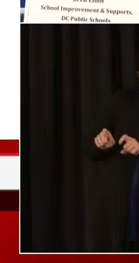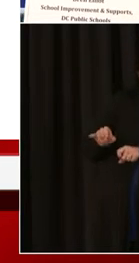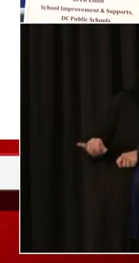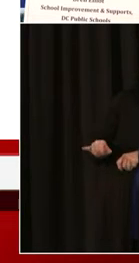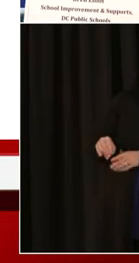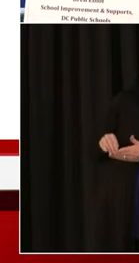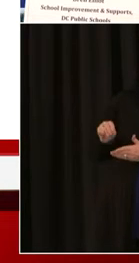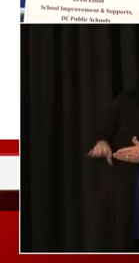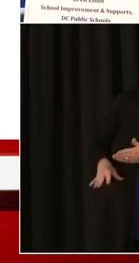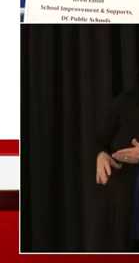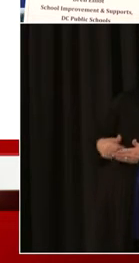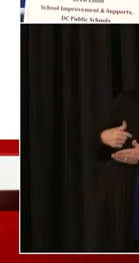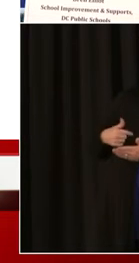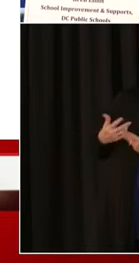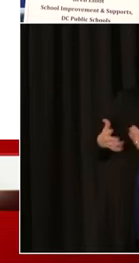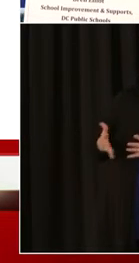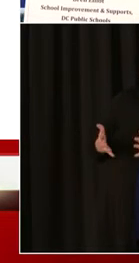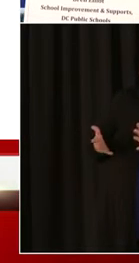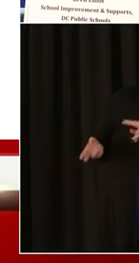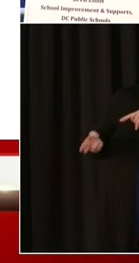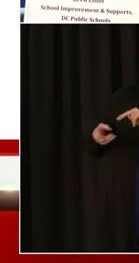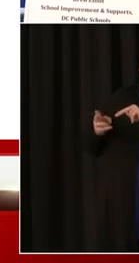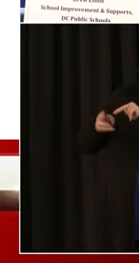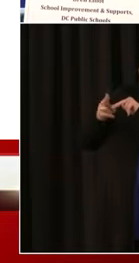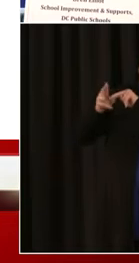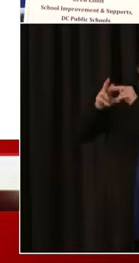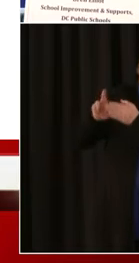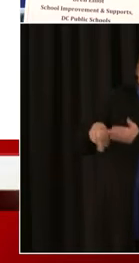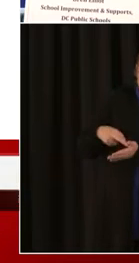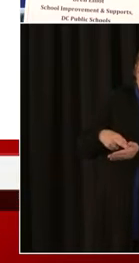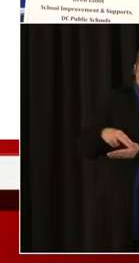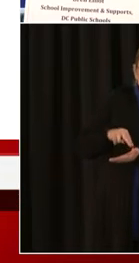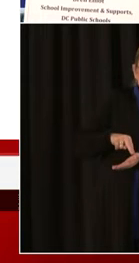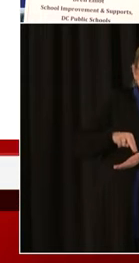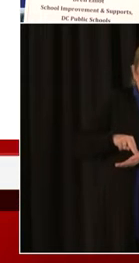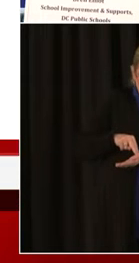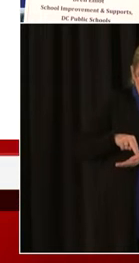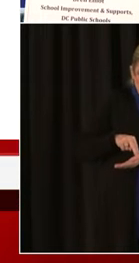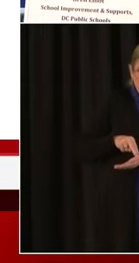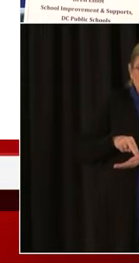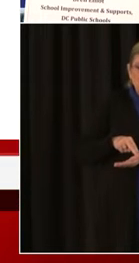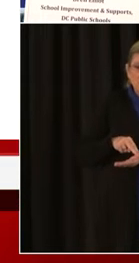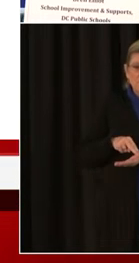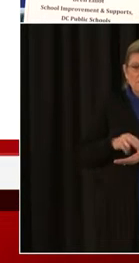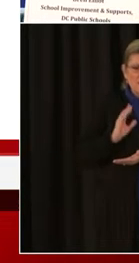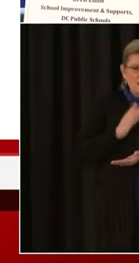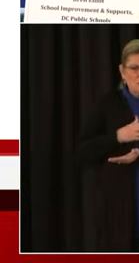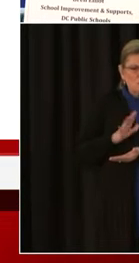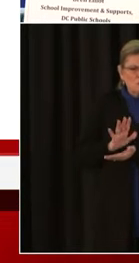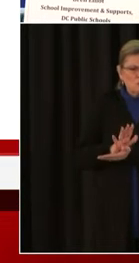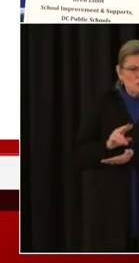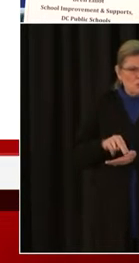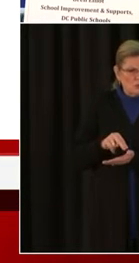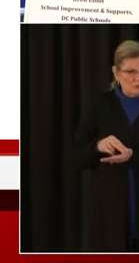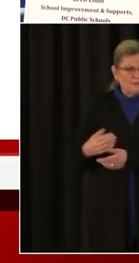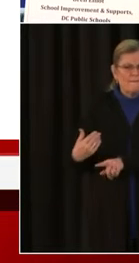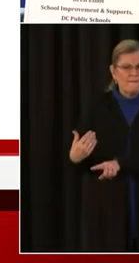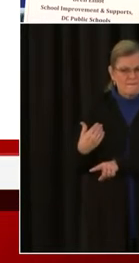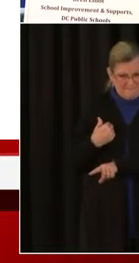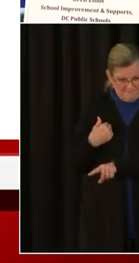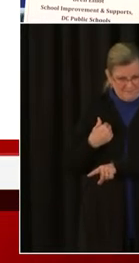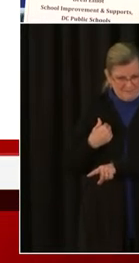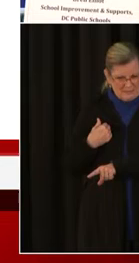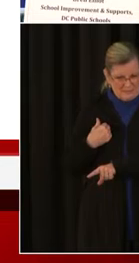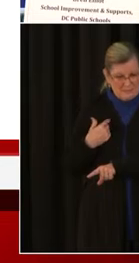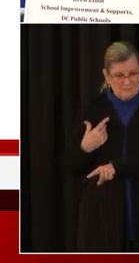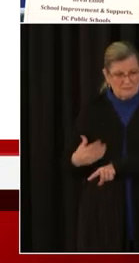student. We have increased the role of our school nurses. So our school nurses really have a